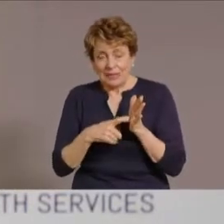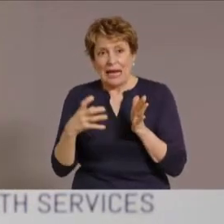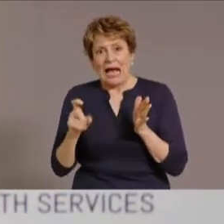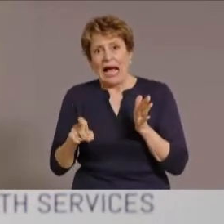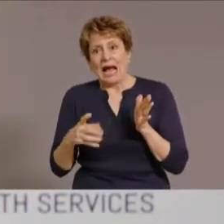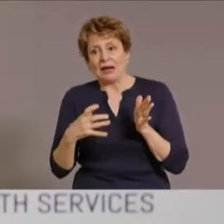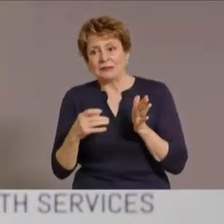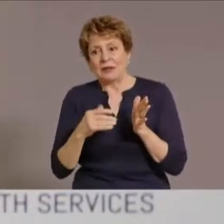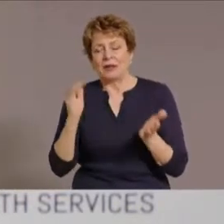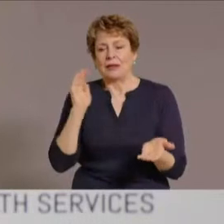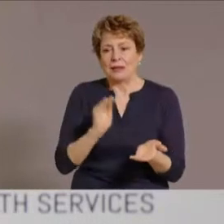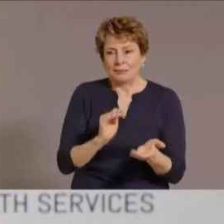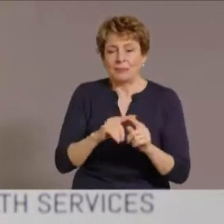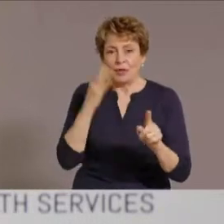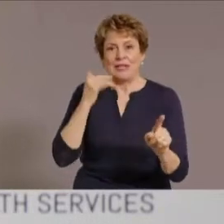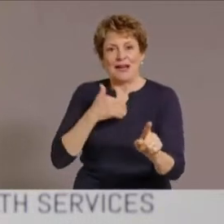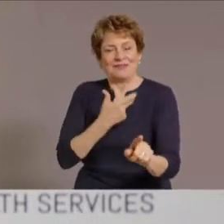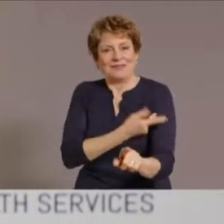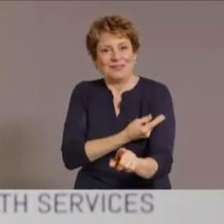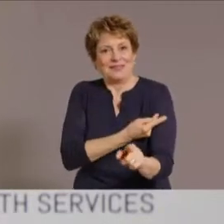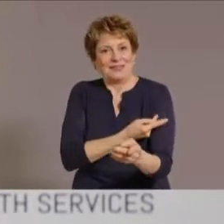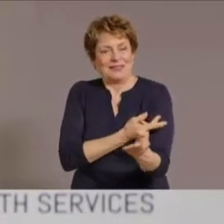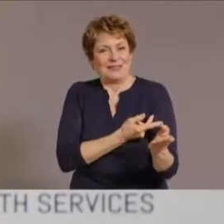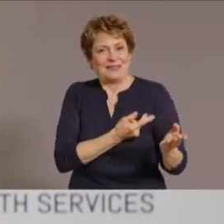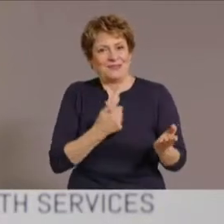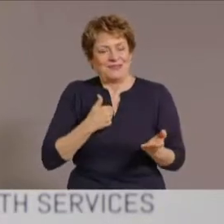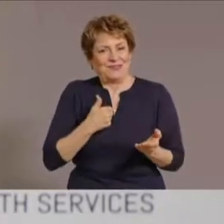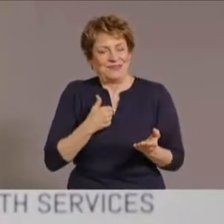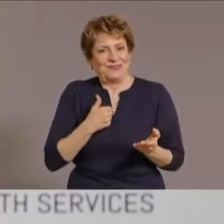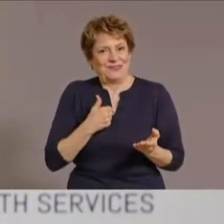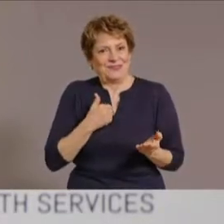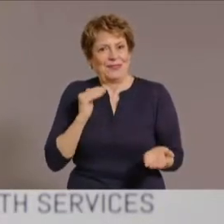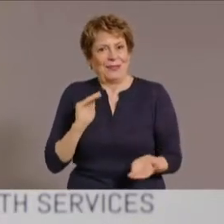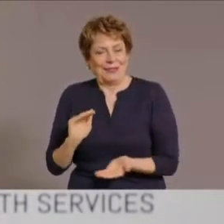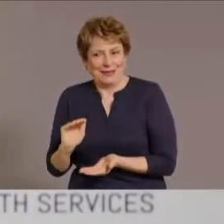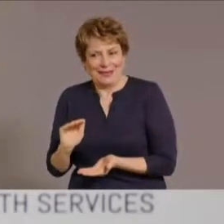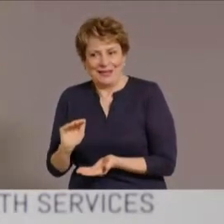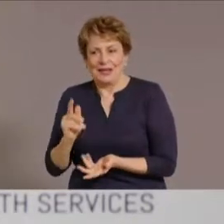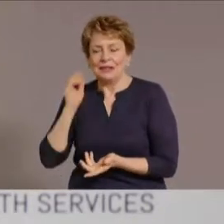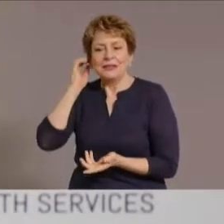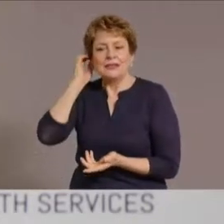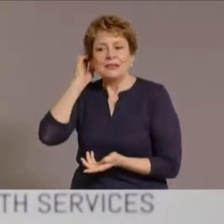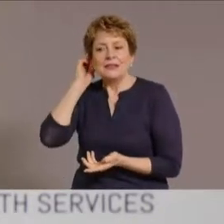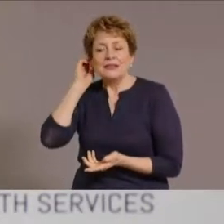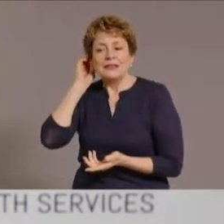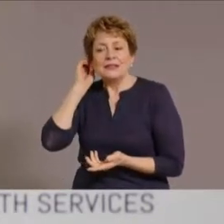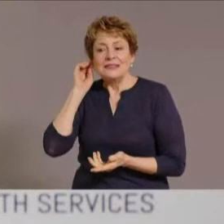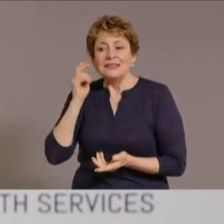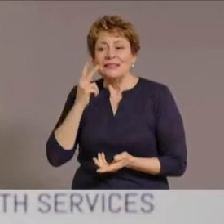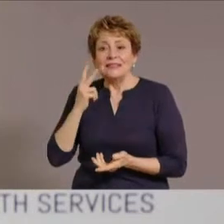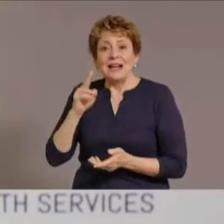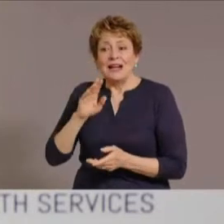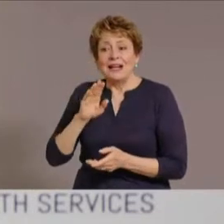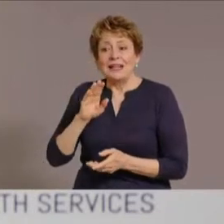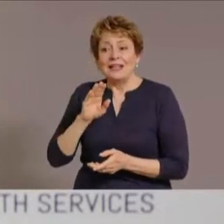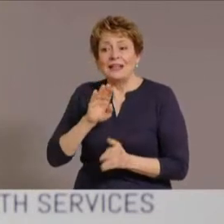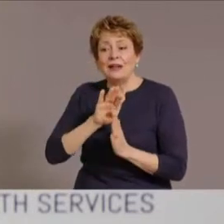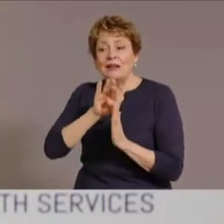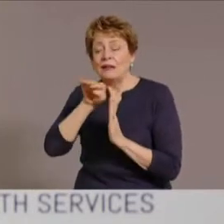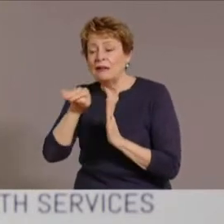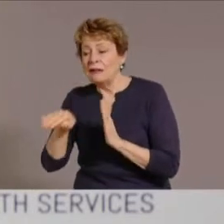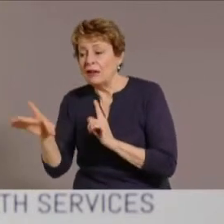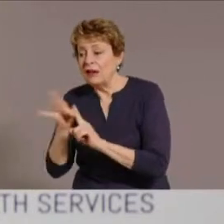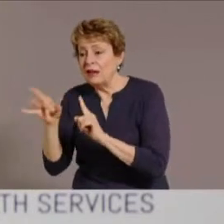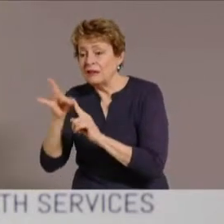see another increase in cases. What we would anticipate is that it wouldn't be paired with such